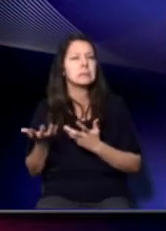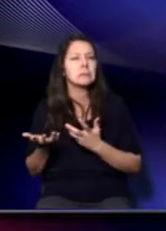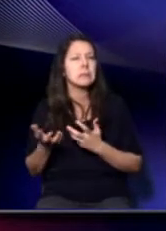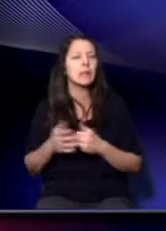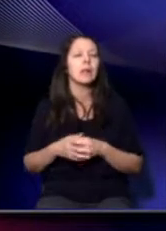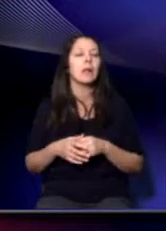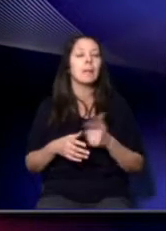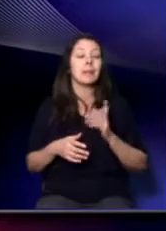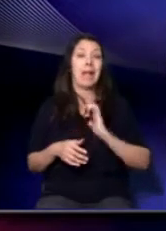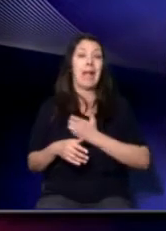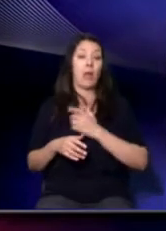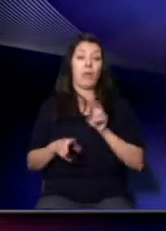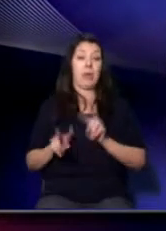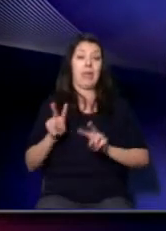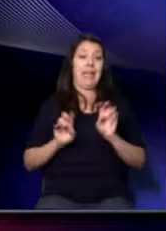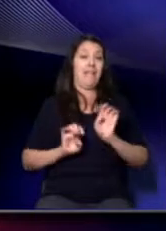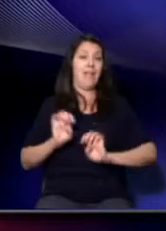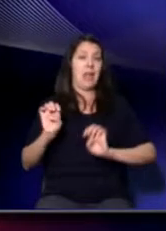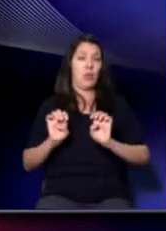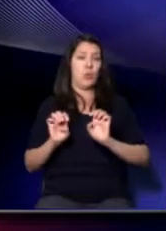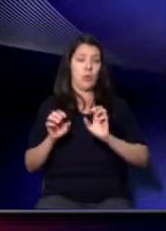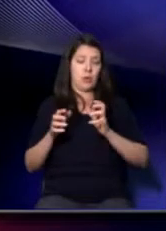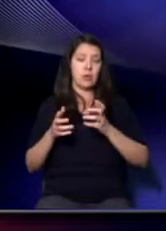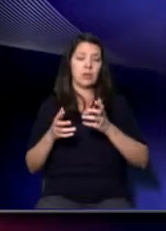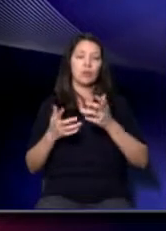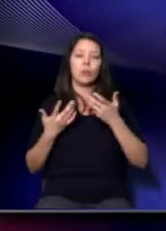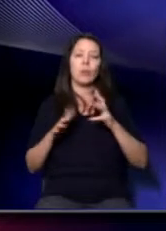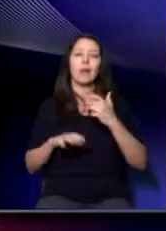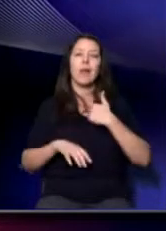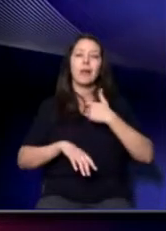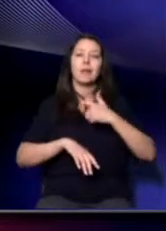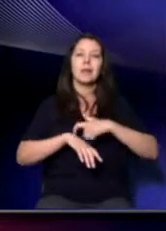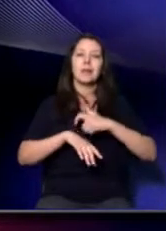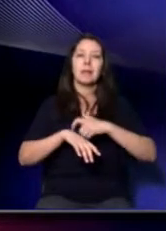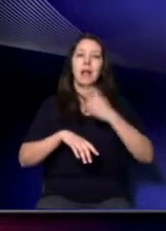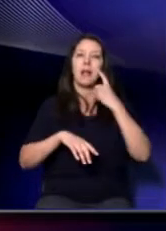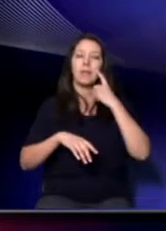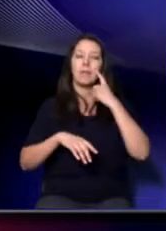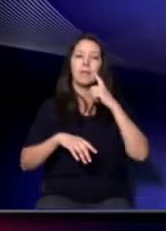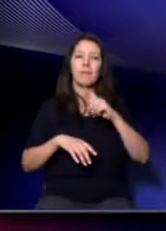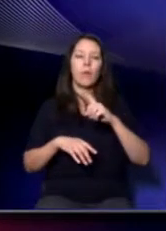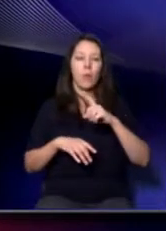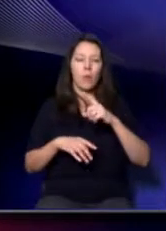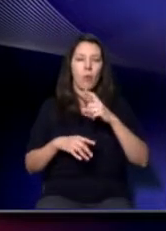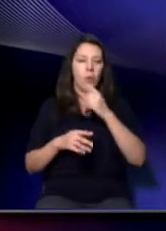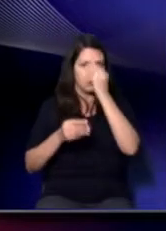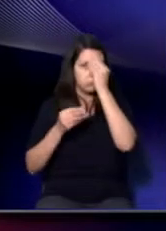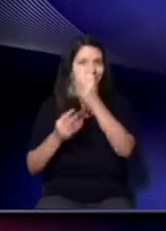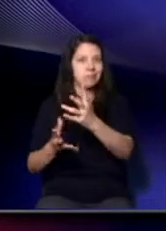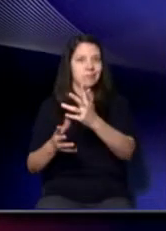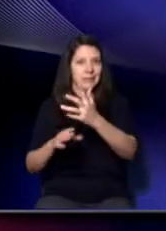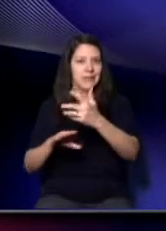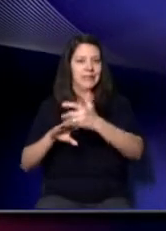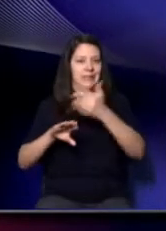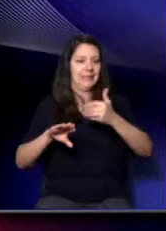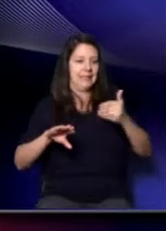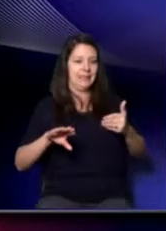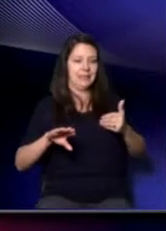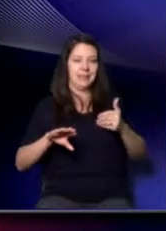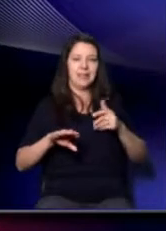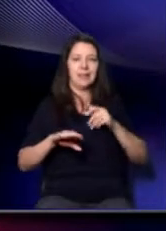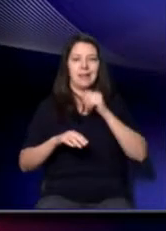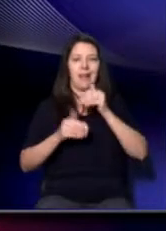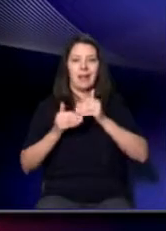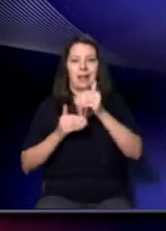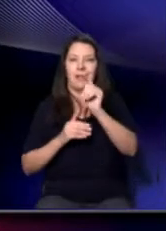Because I know our evaluations, we have set our timeline to be giving you a lot of information sooner than later. Right. It